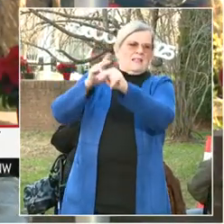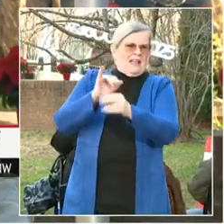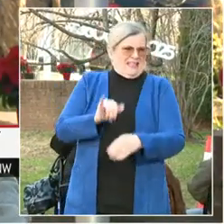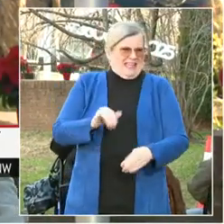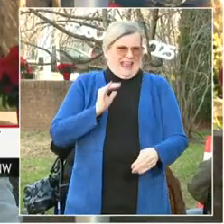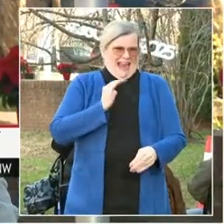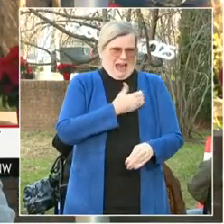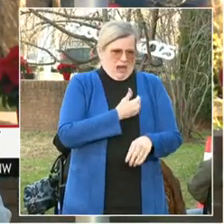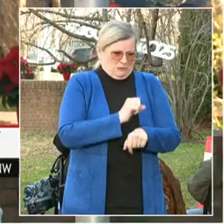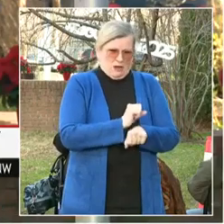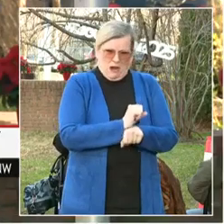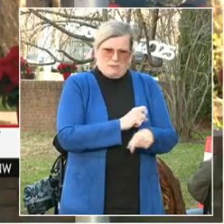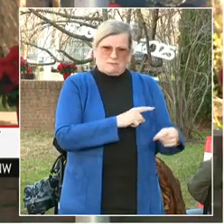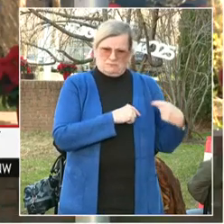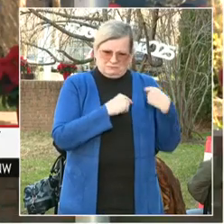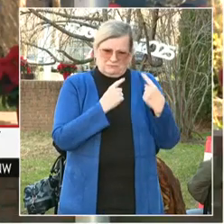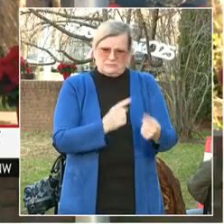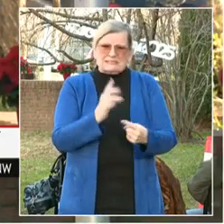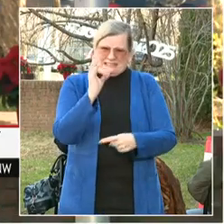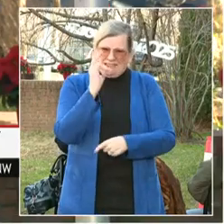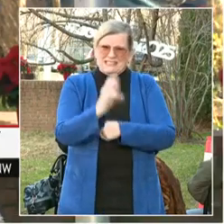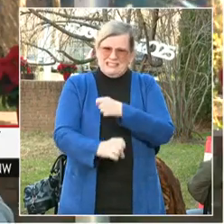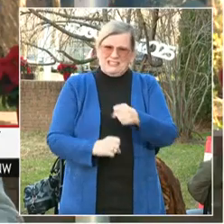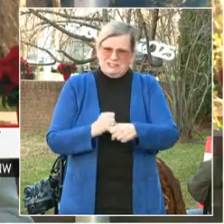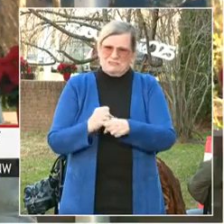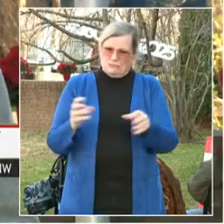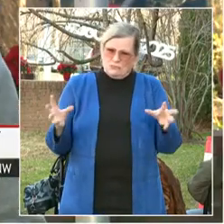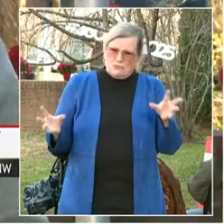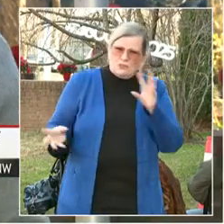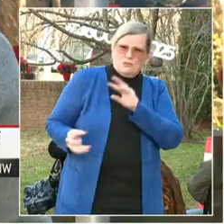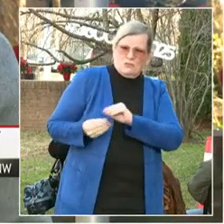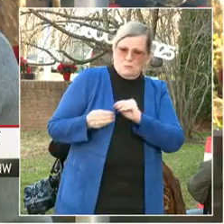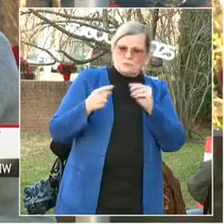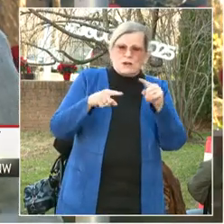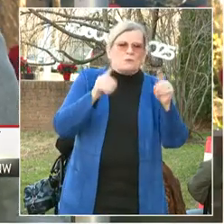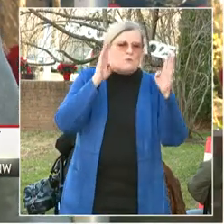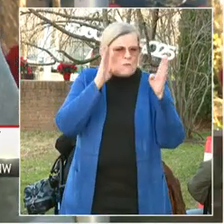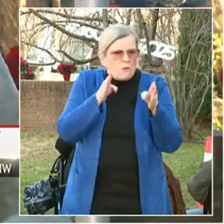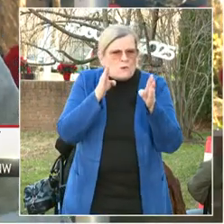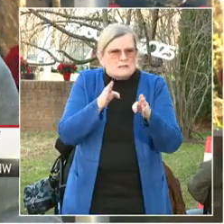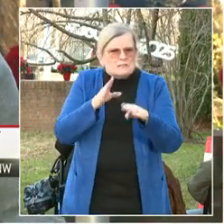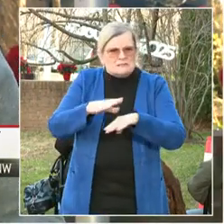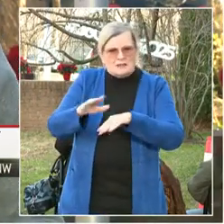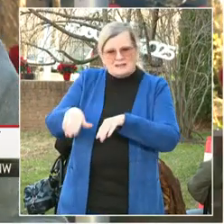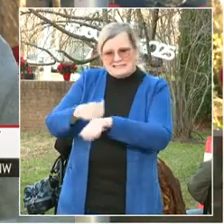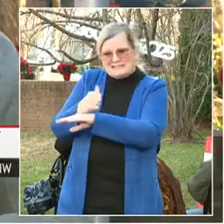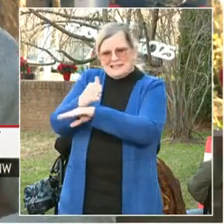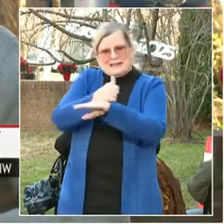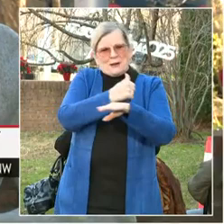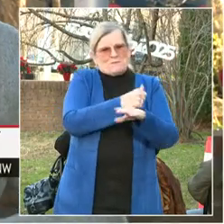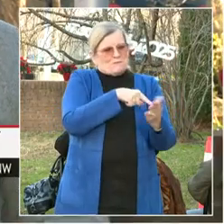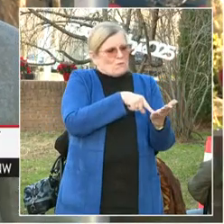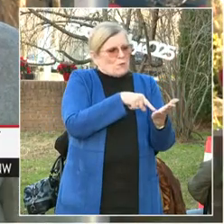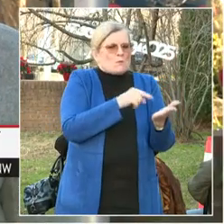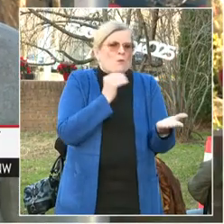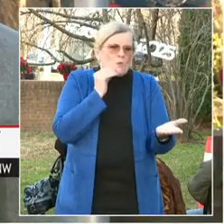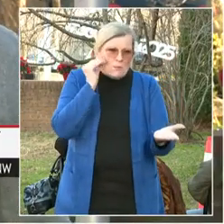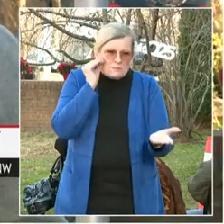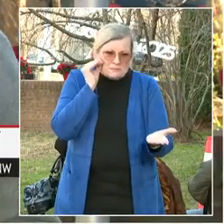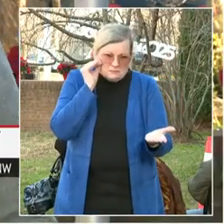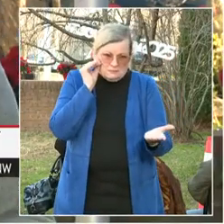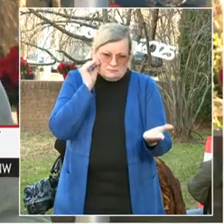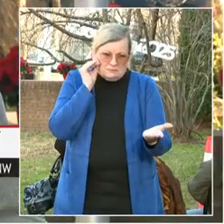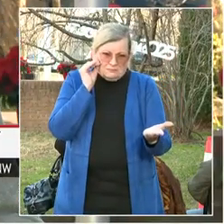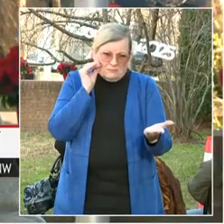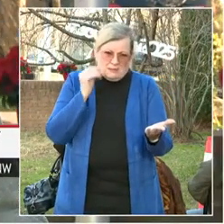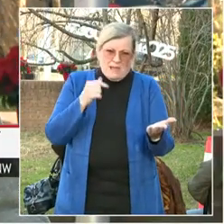last 7 years has been to focus on how we can create more affordable housing for Washingtonians and how